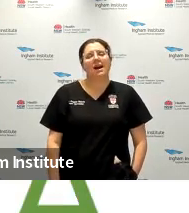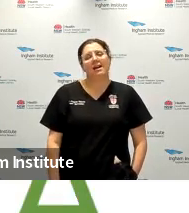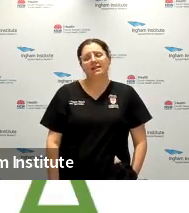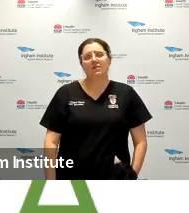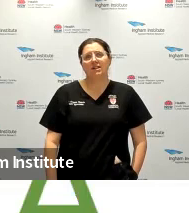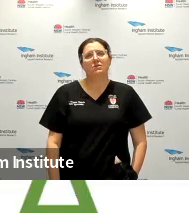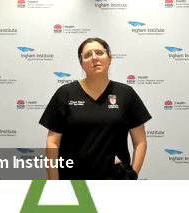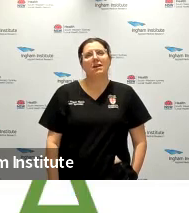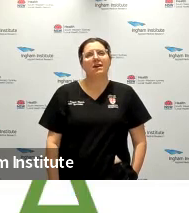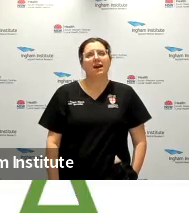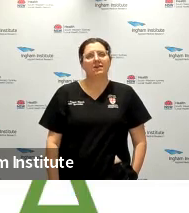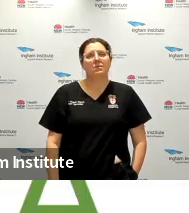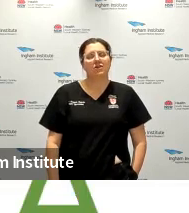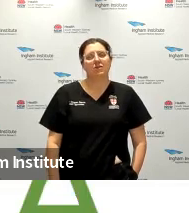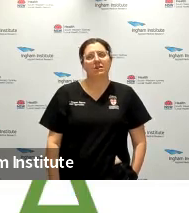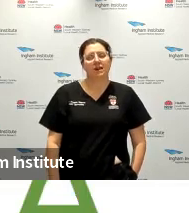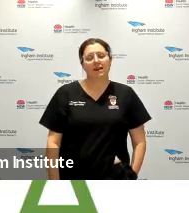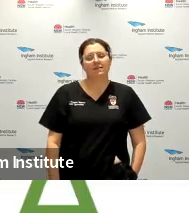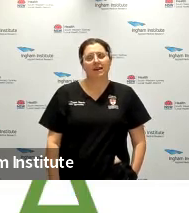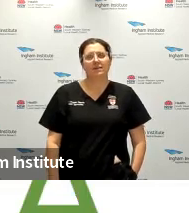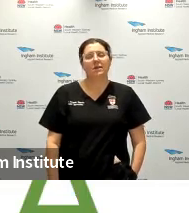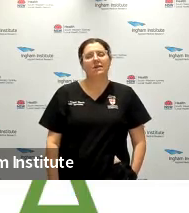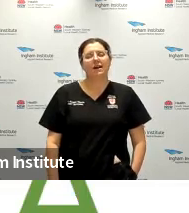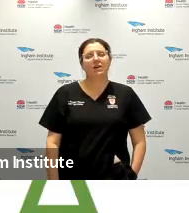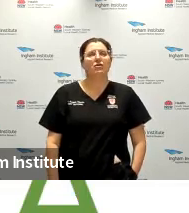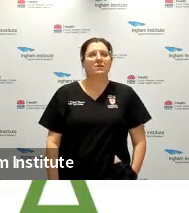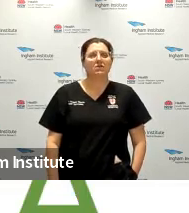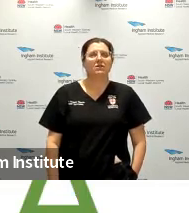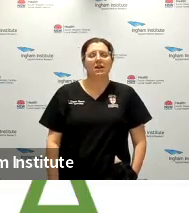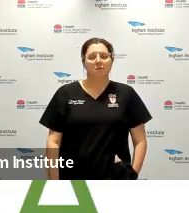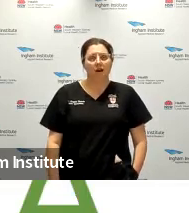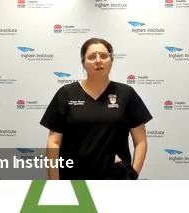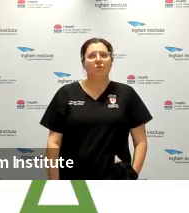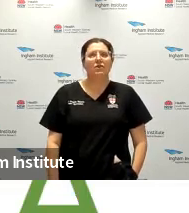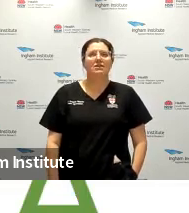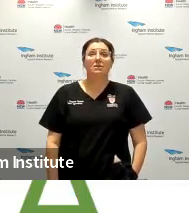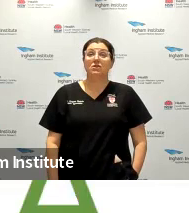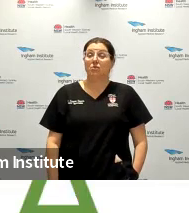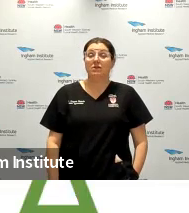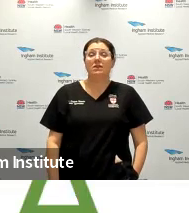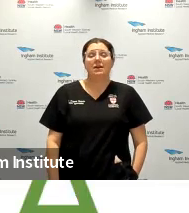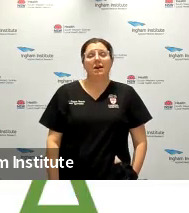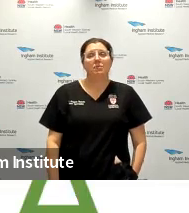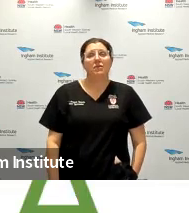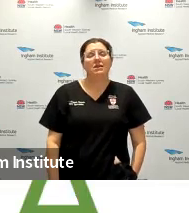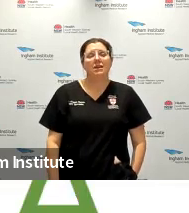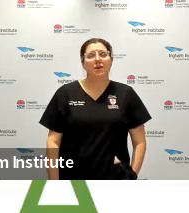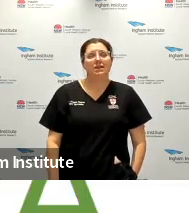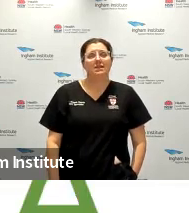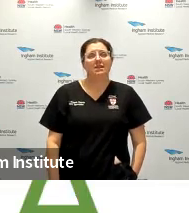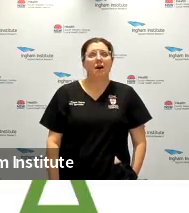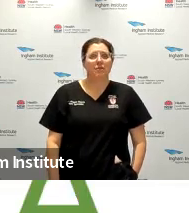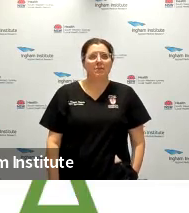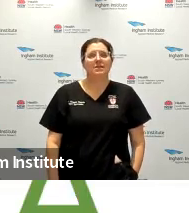that. And interactions with many other academic units and academic groups, such as biome work, sleep disordered, breathing